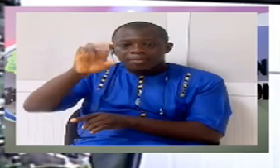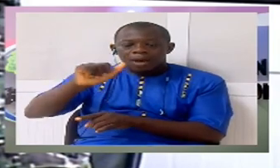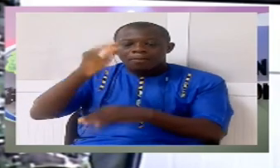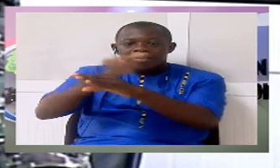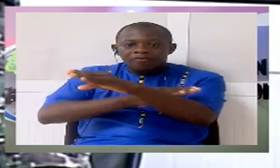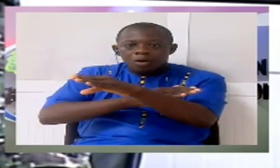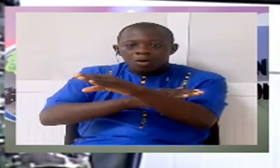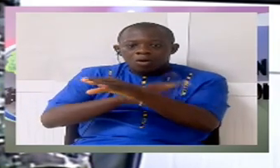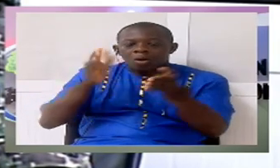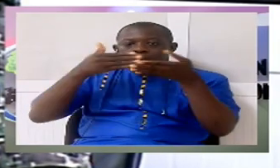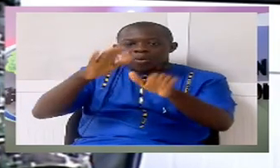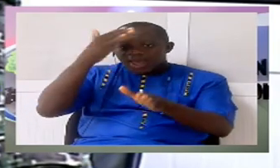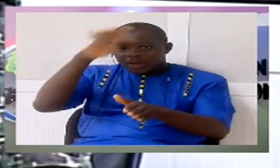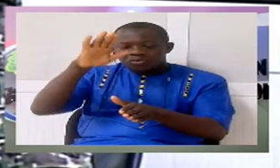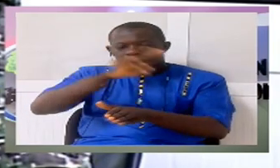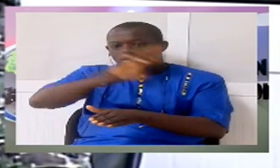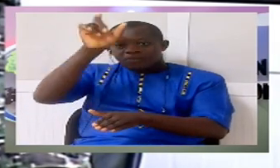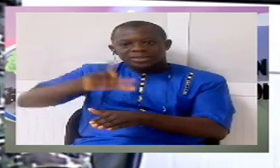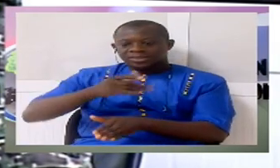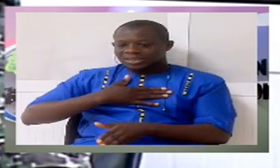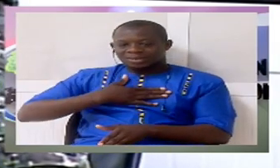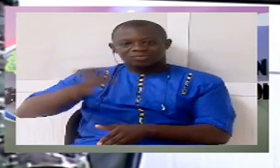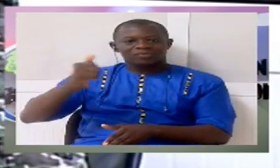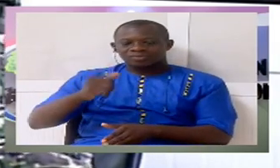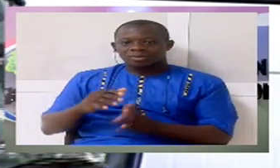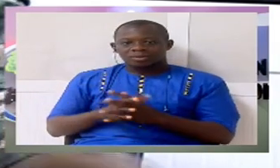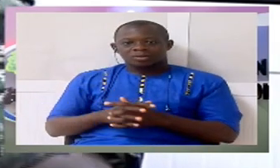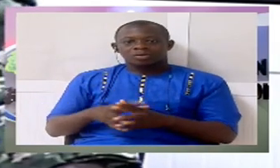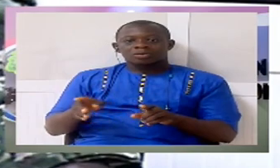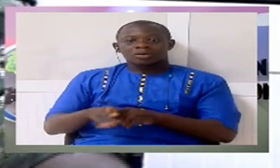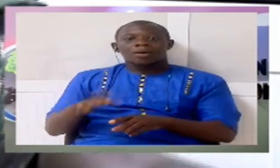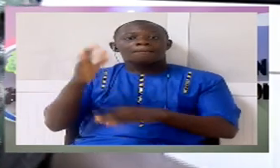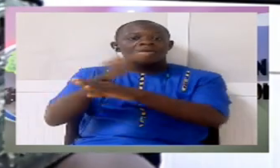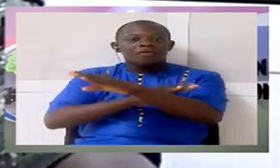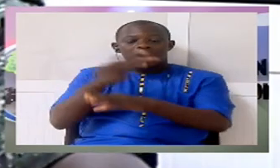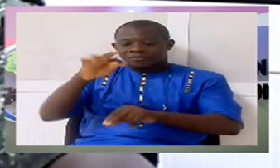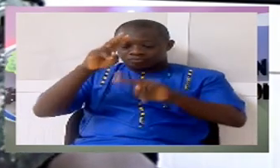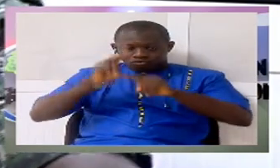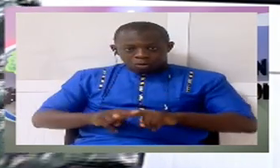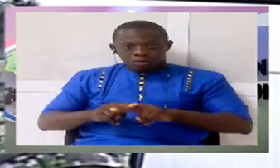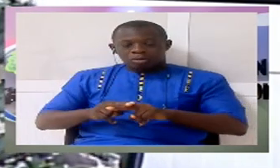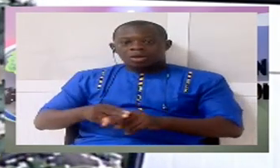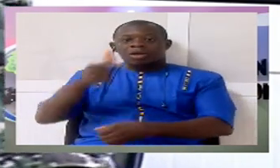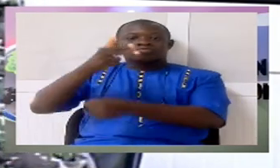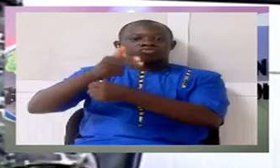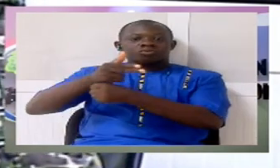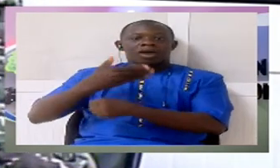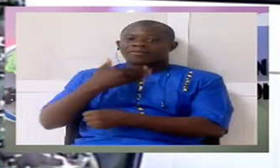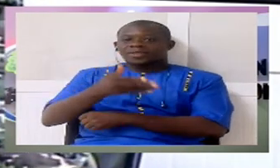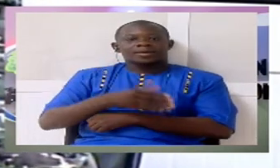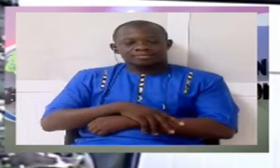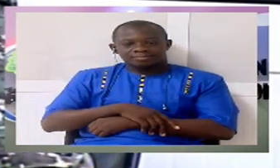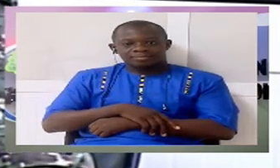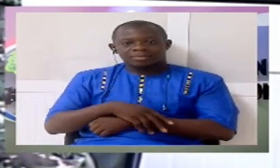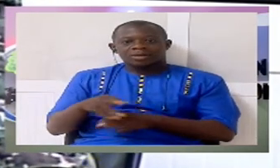The way Al Mamu was at that time, nobody was. Al Mamu time of Pumtok, pistol. Fun tok fi dem mu ko ko